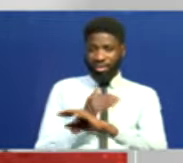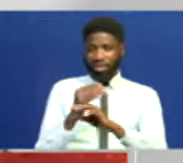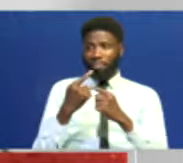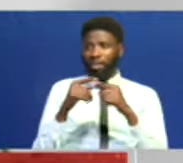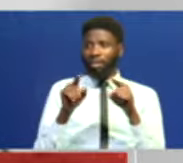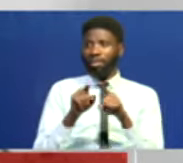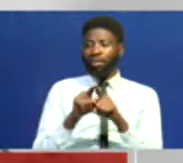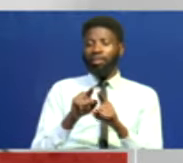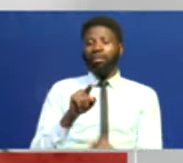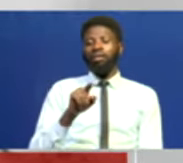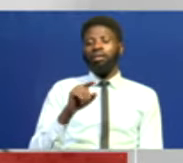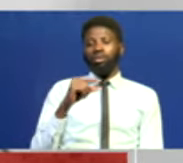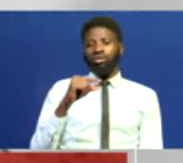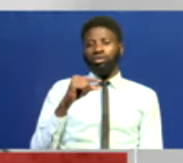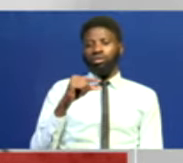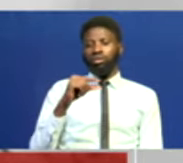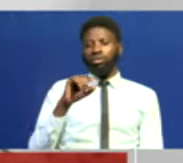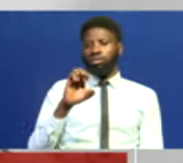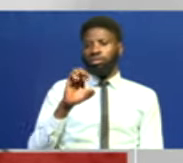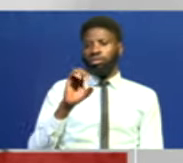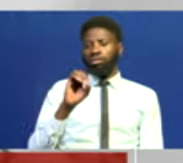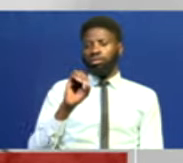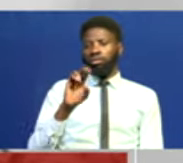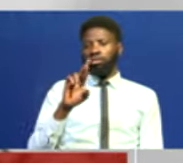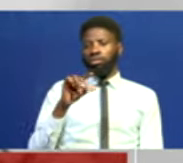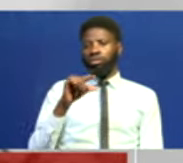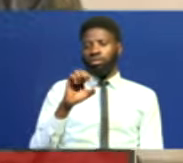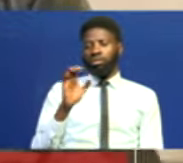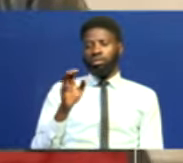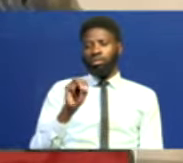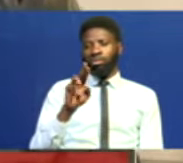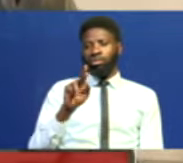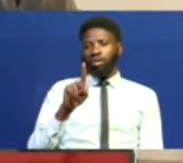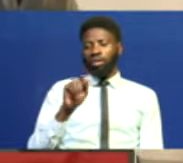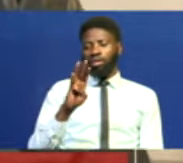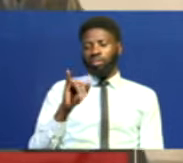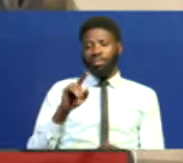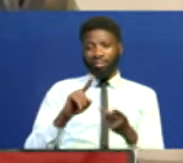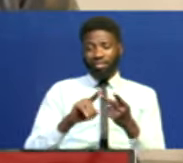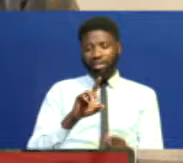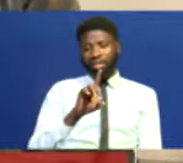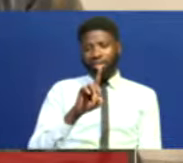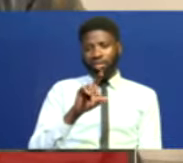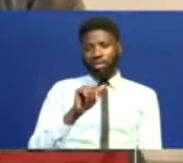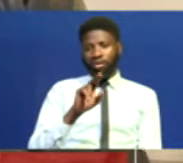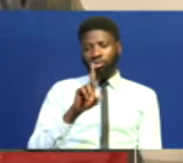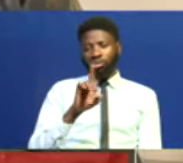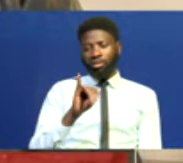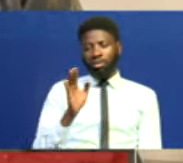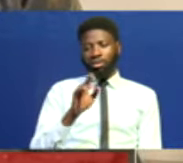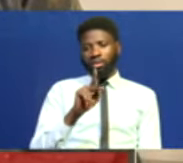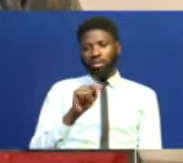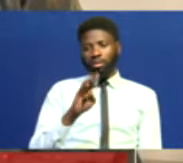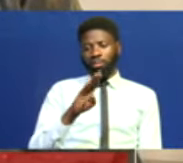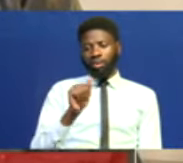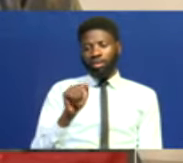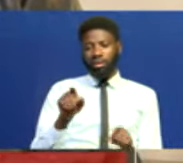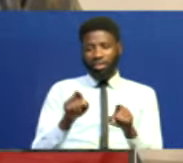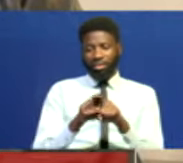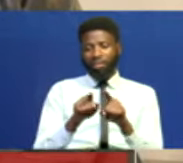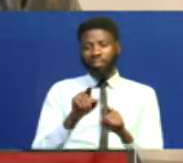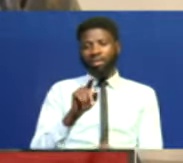George Mukabi, people like Dawidi Kabaka, people like Isaiah Mwinamo, who really